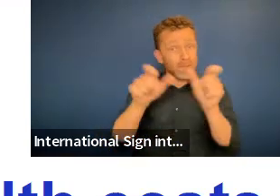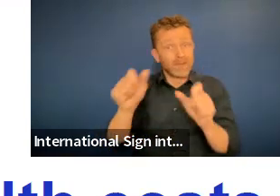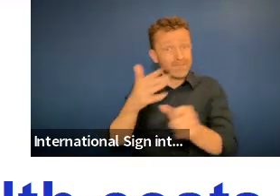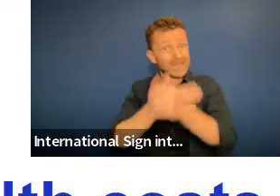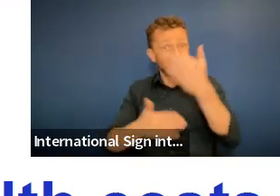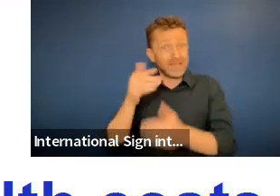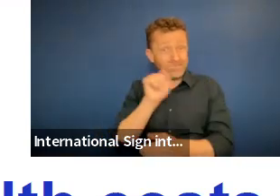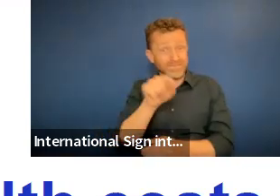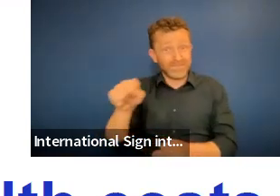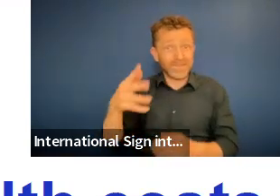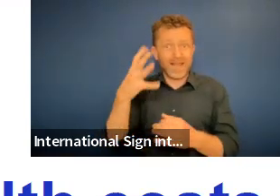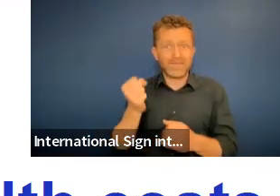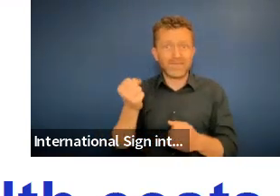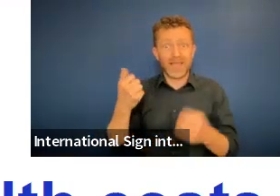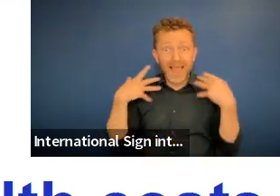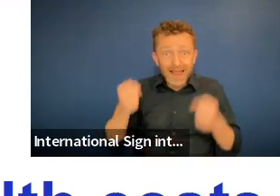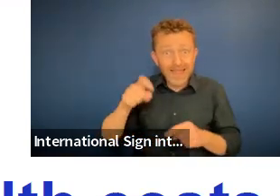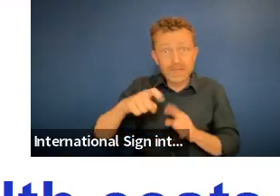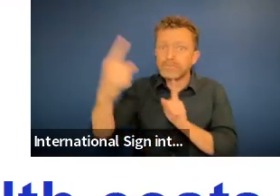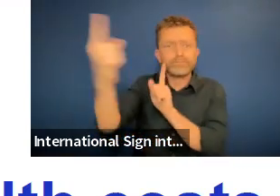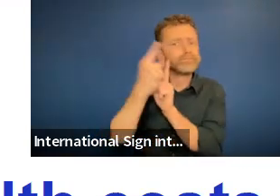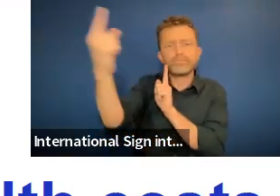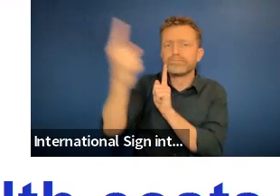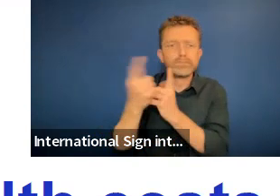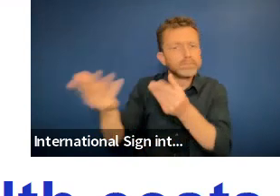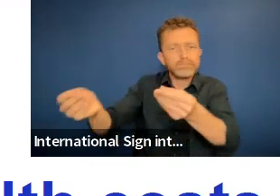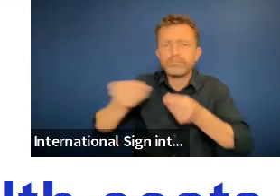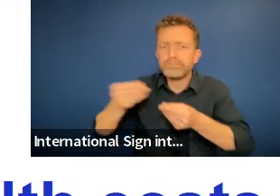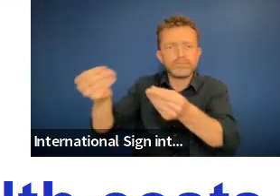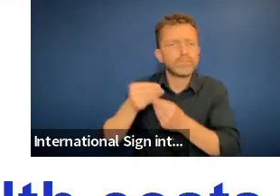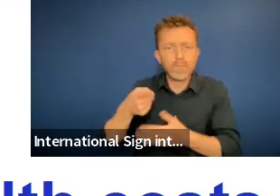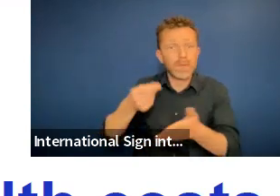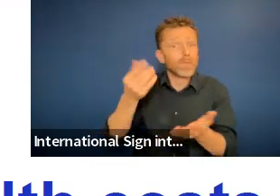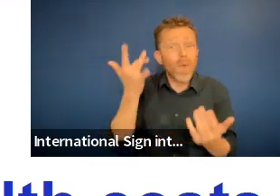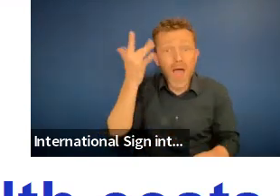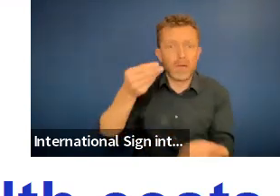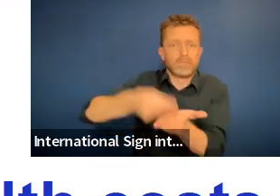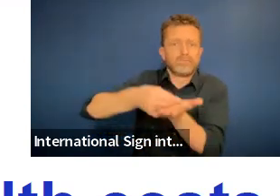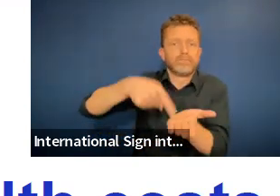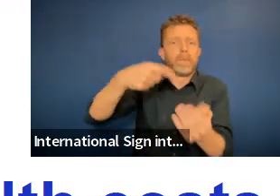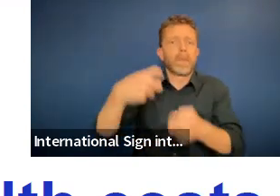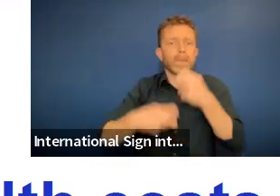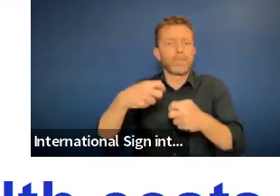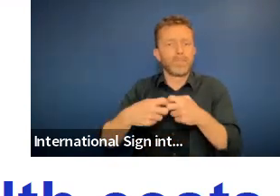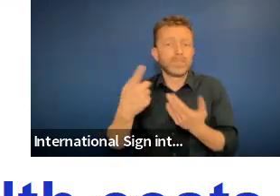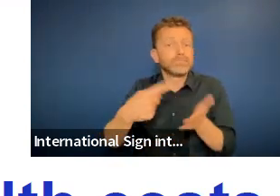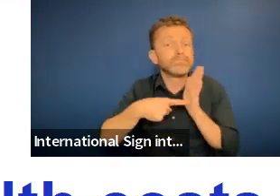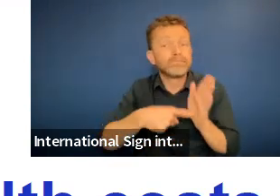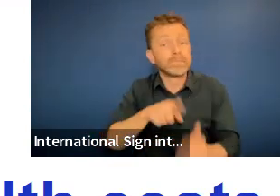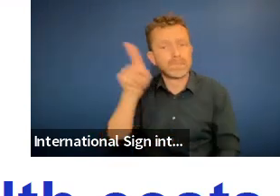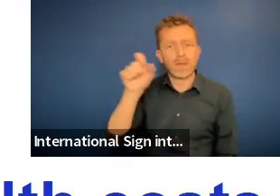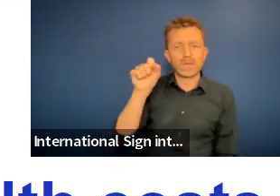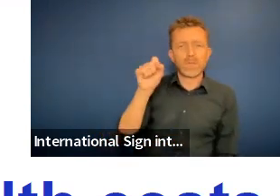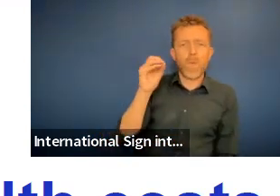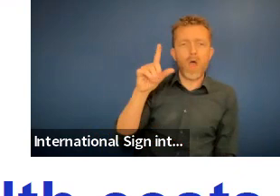because they couldn't afford the services they required. Similarly, in 8 sub-Saharan African countries, 62% of